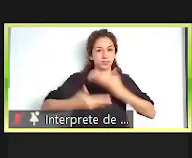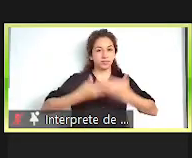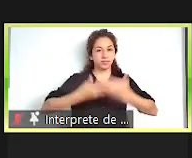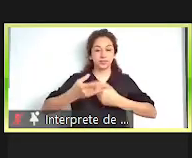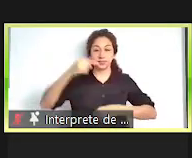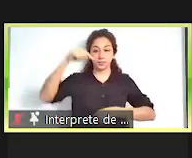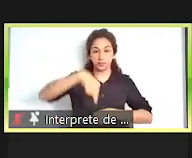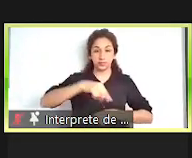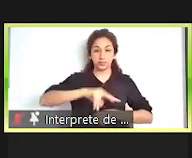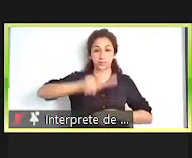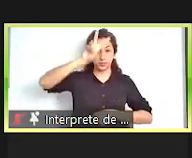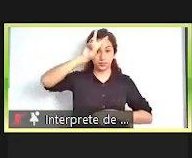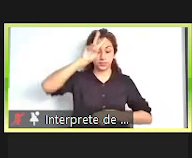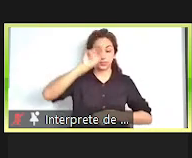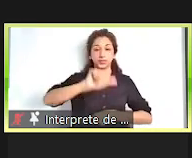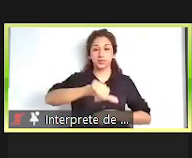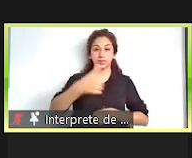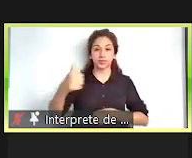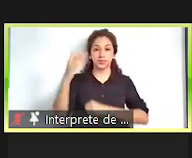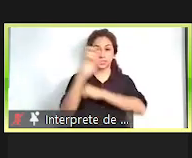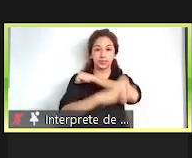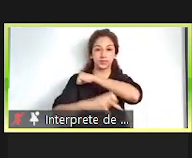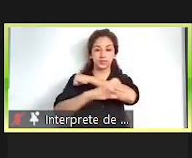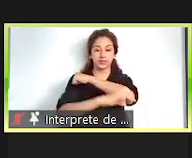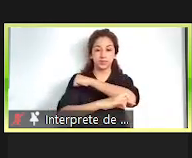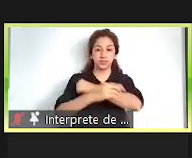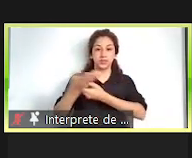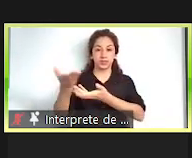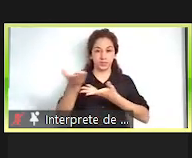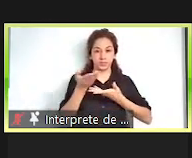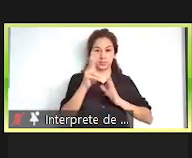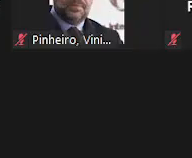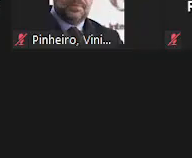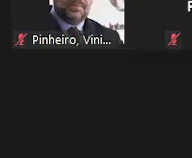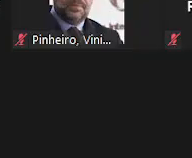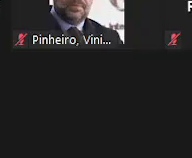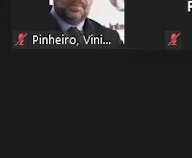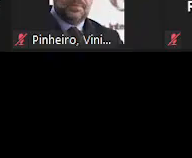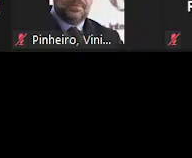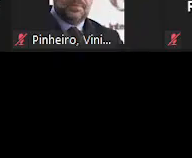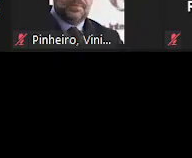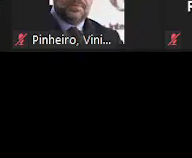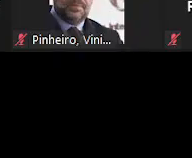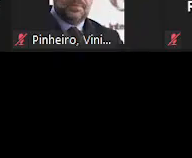business conduct in peru and in other countries of the region